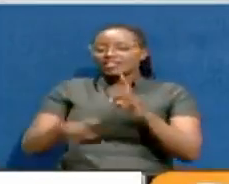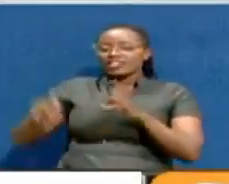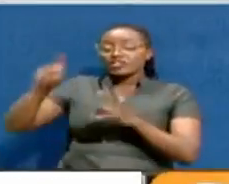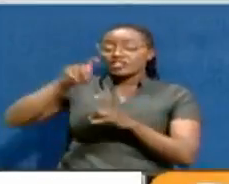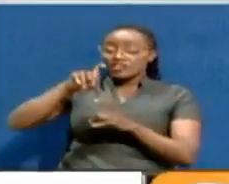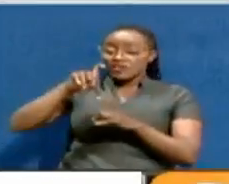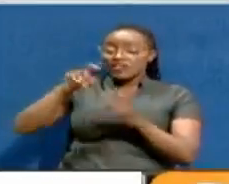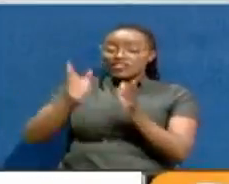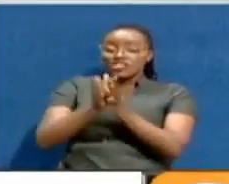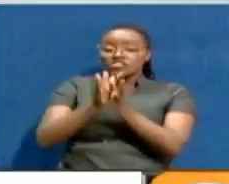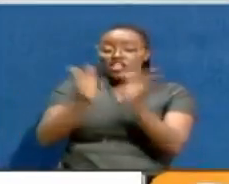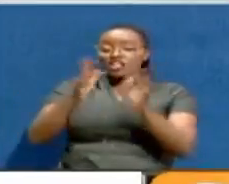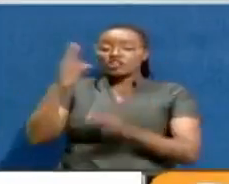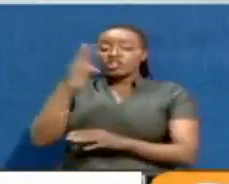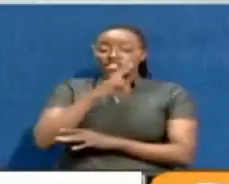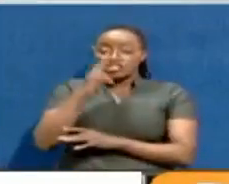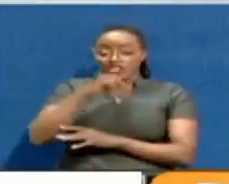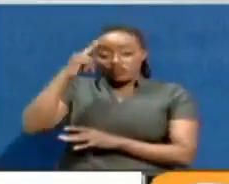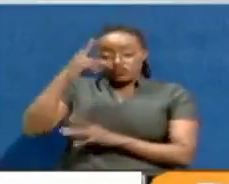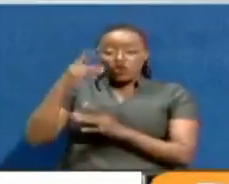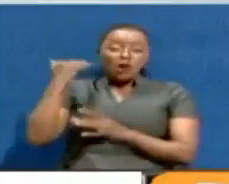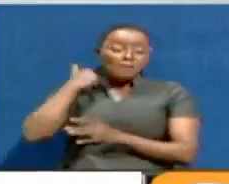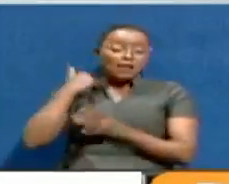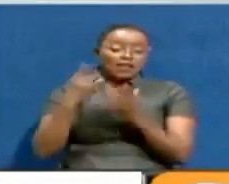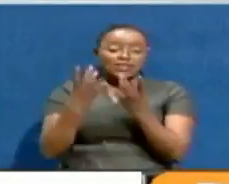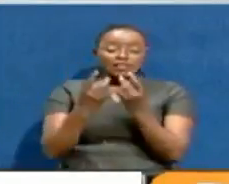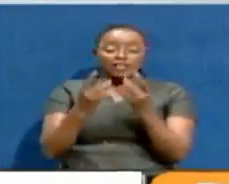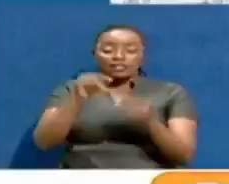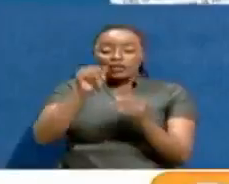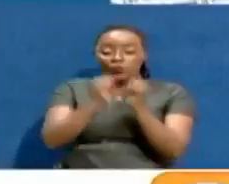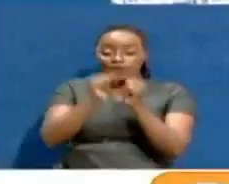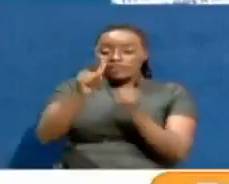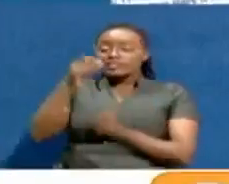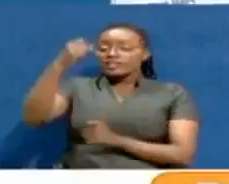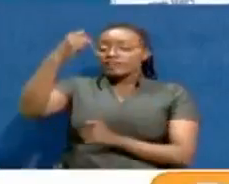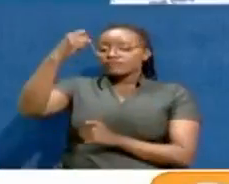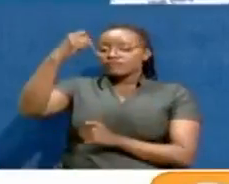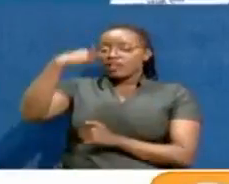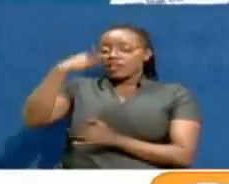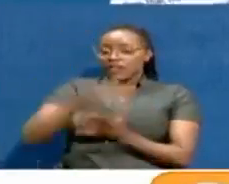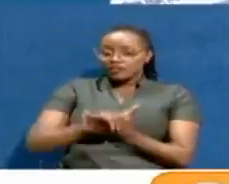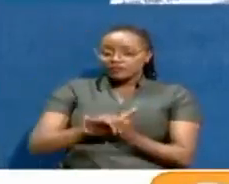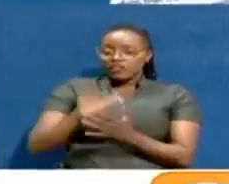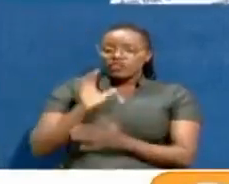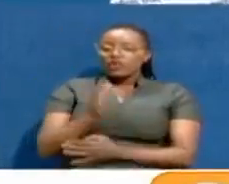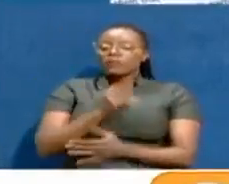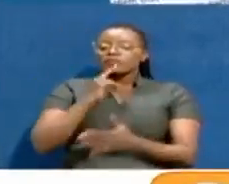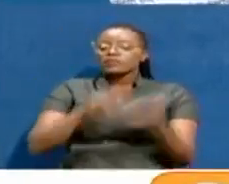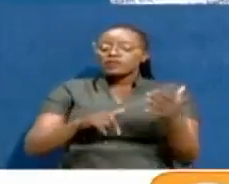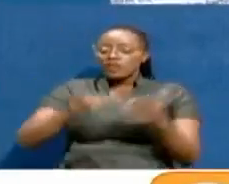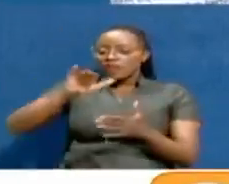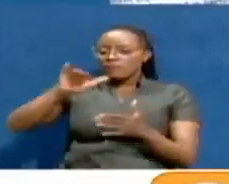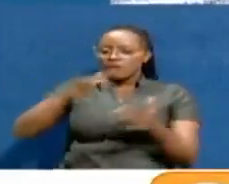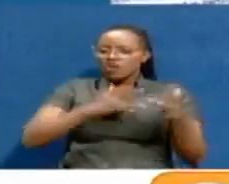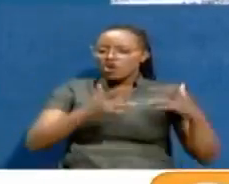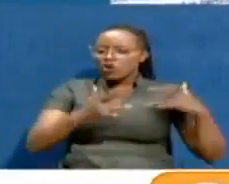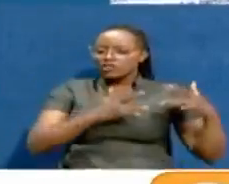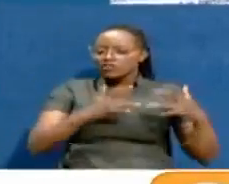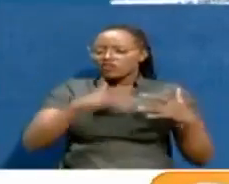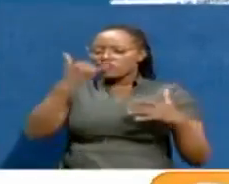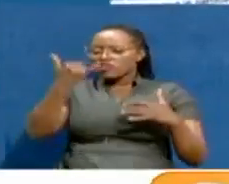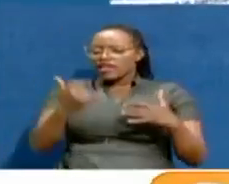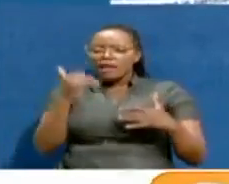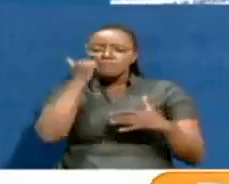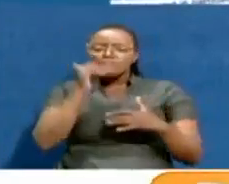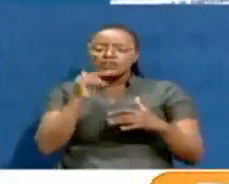increase in the overall risk of blood clots with this vaccine. The committee further citing that there remain some concerns among younger